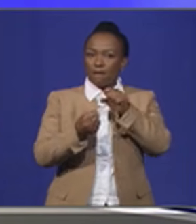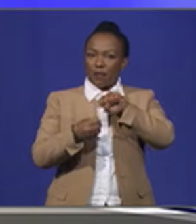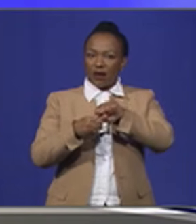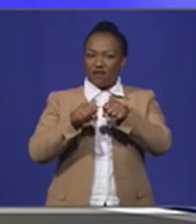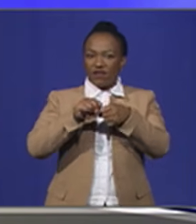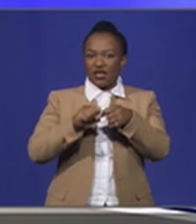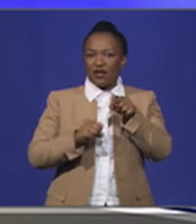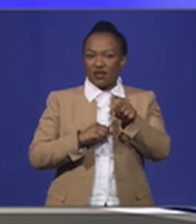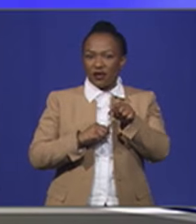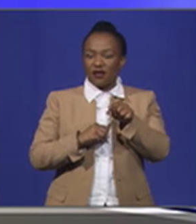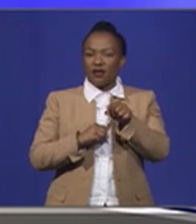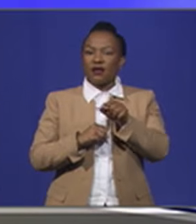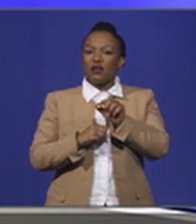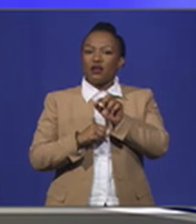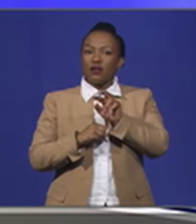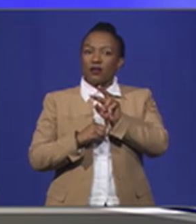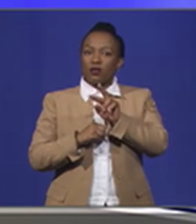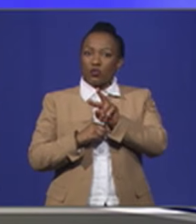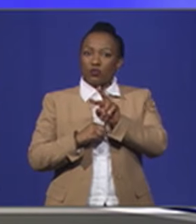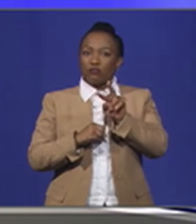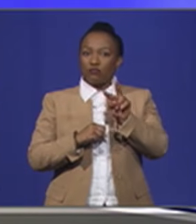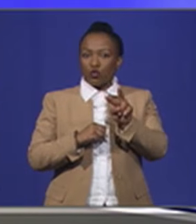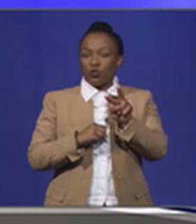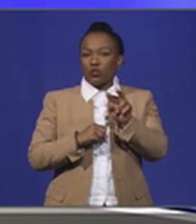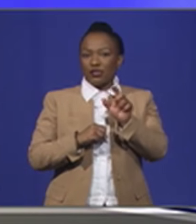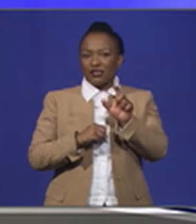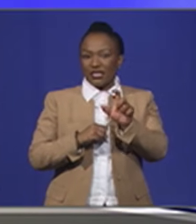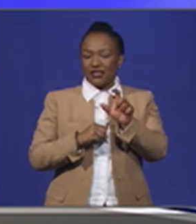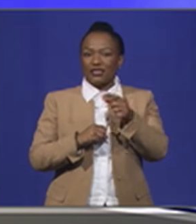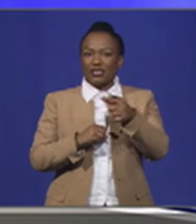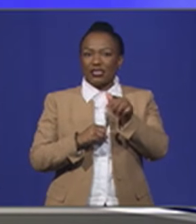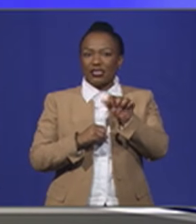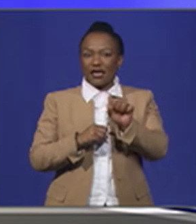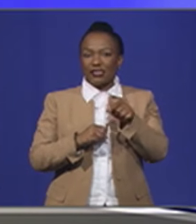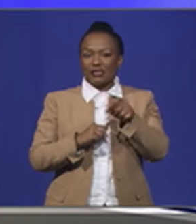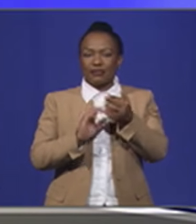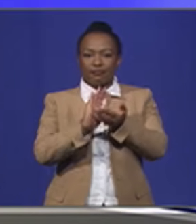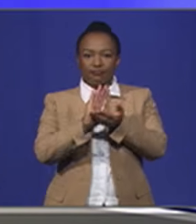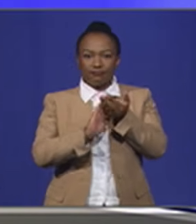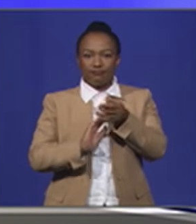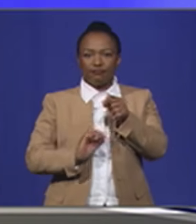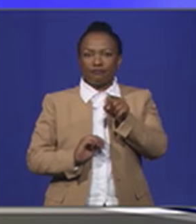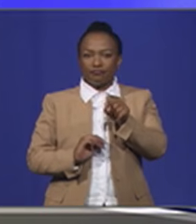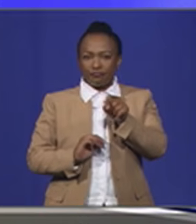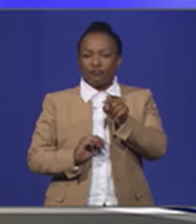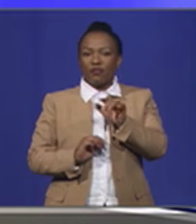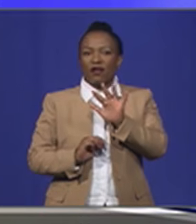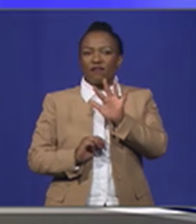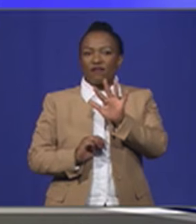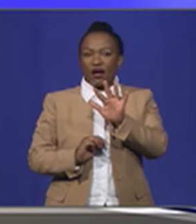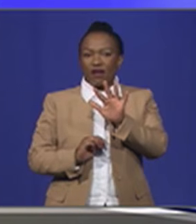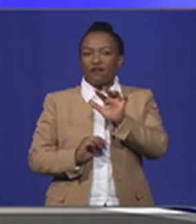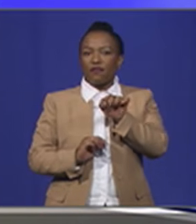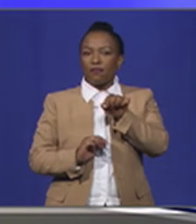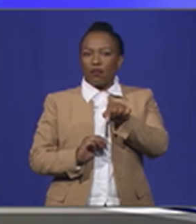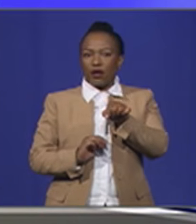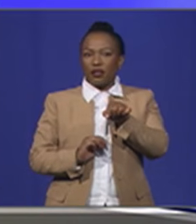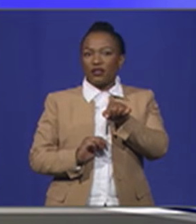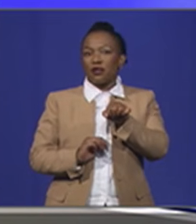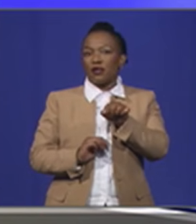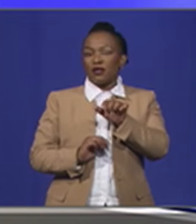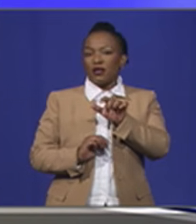le disente di le 22 fa kilograma ya gase e tlile go oketsega ka diranta di le 5 le disente di